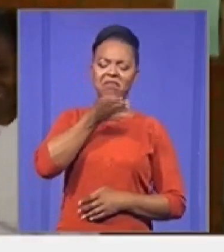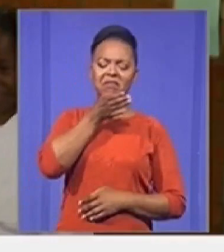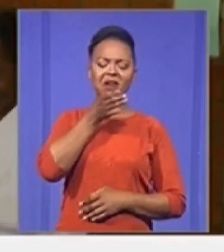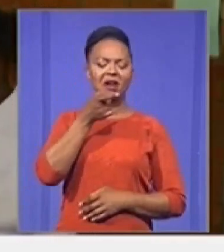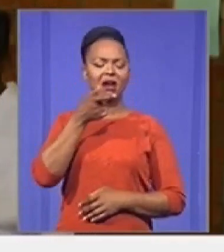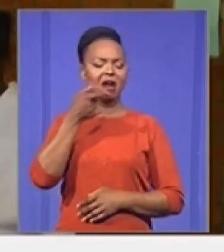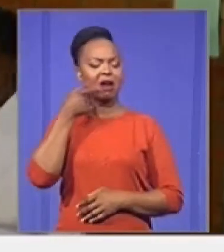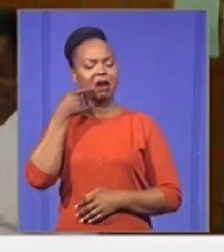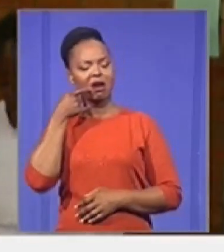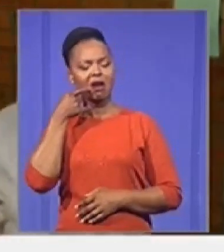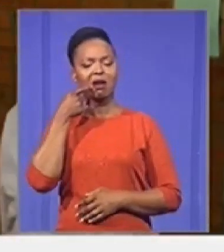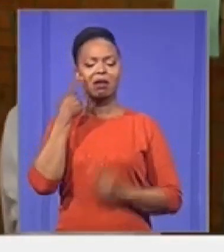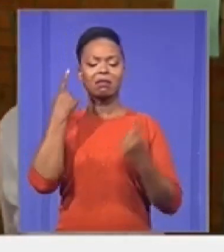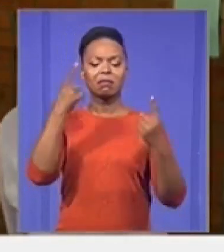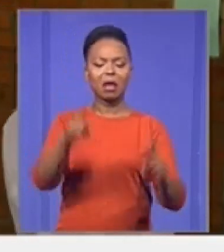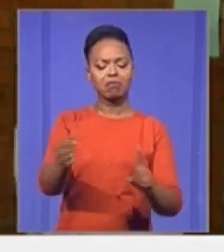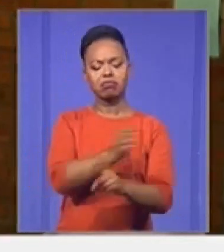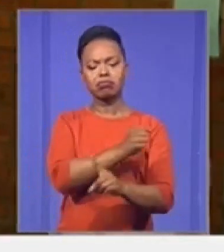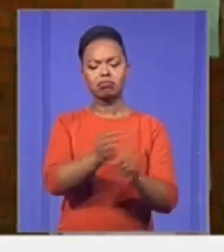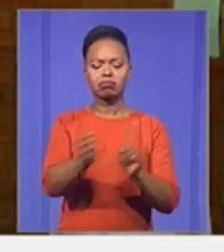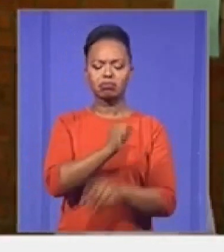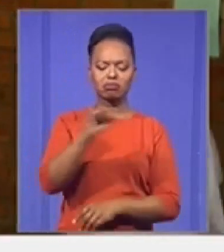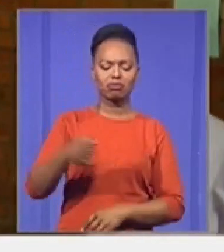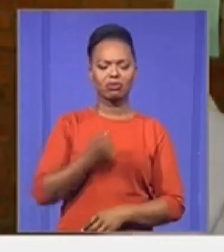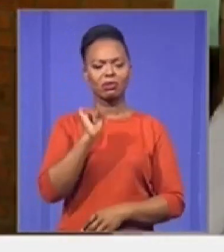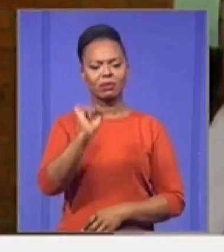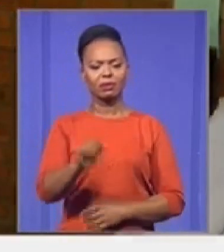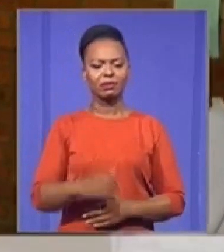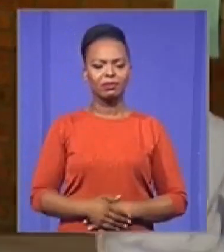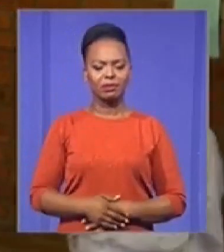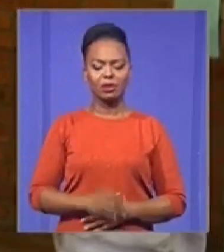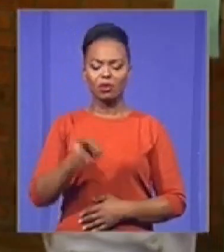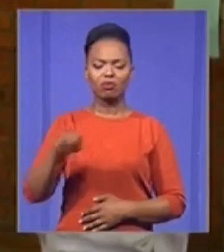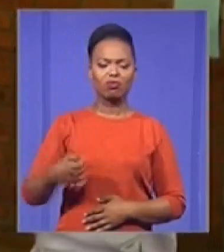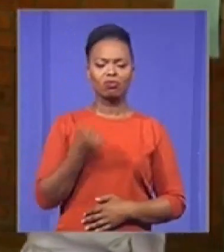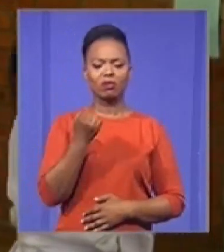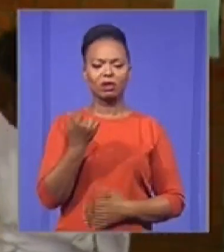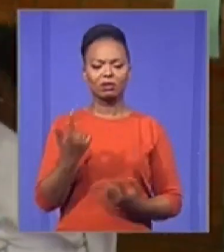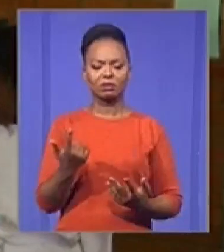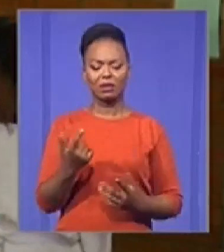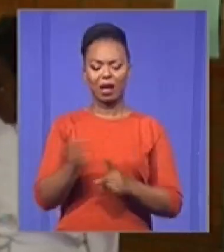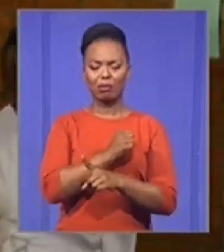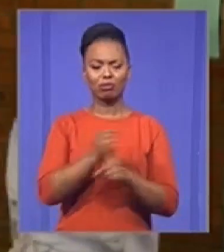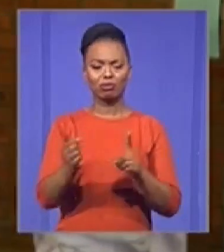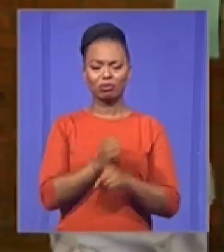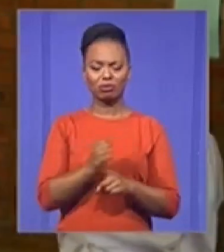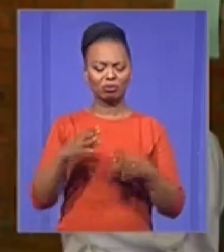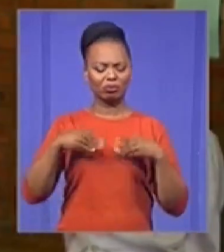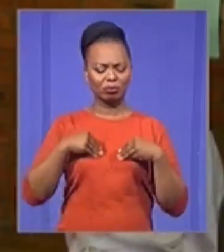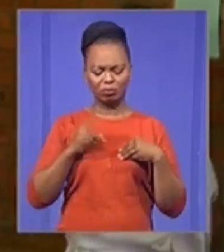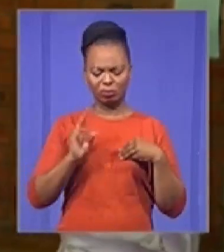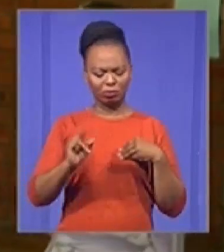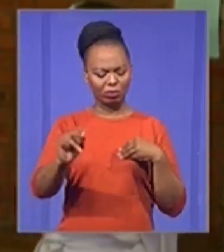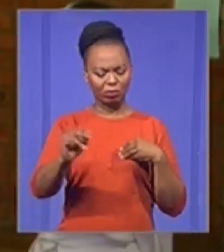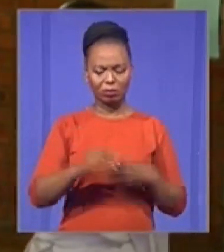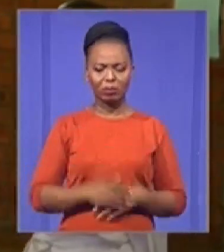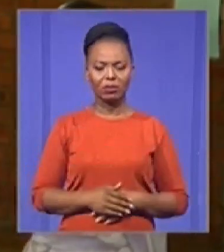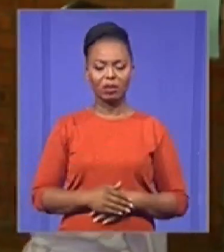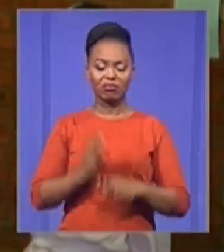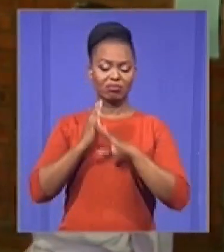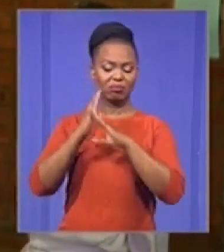and abuse their wives, and their wives does not deserve to be abused, and karate can